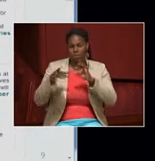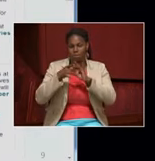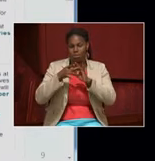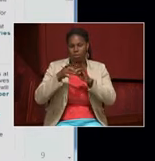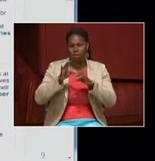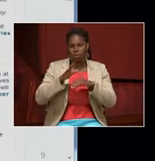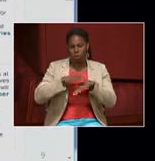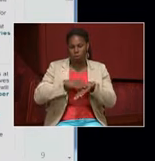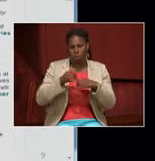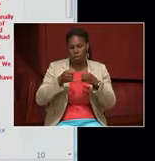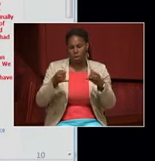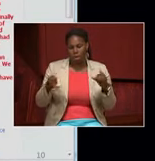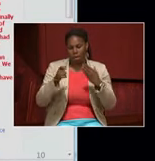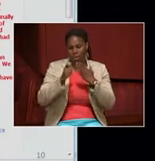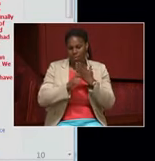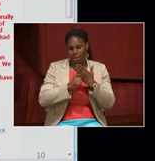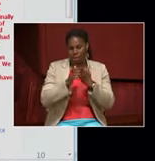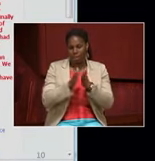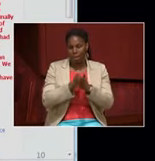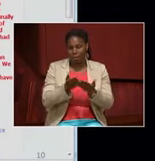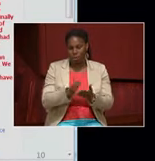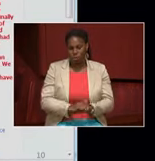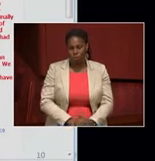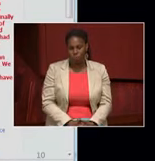online catalog.